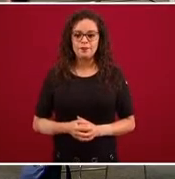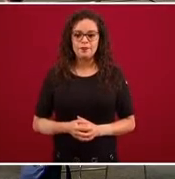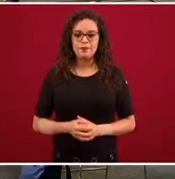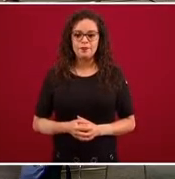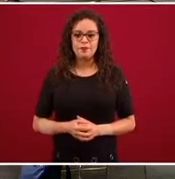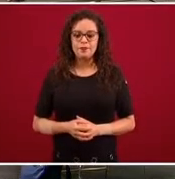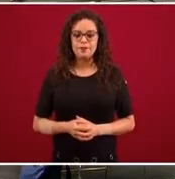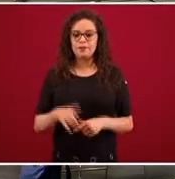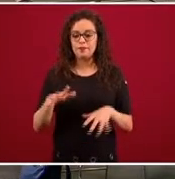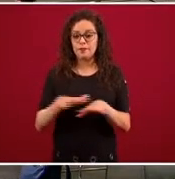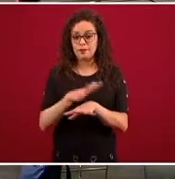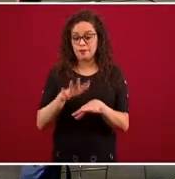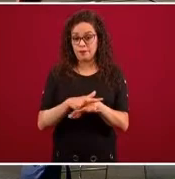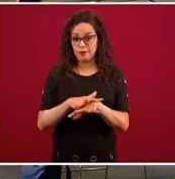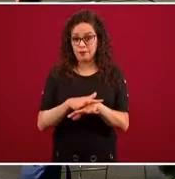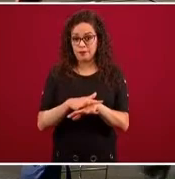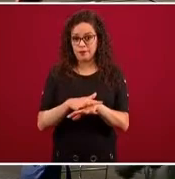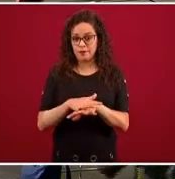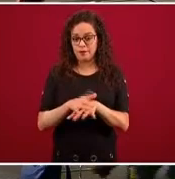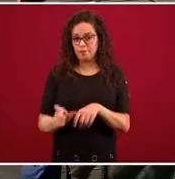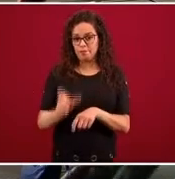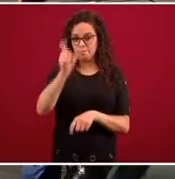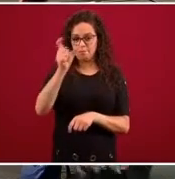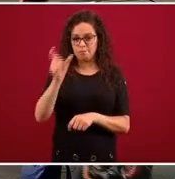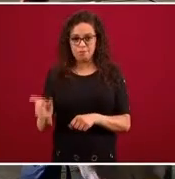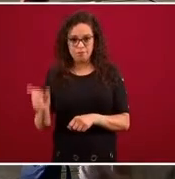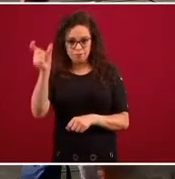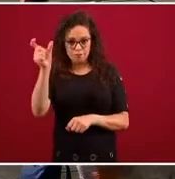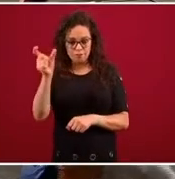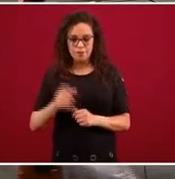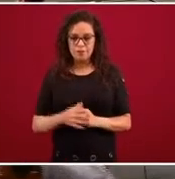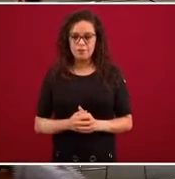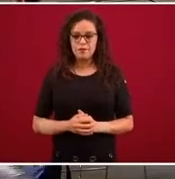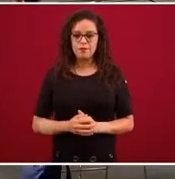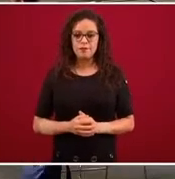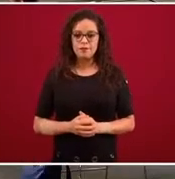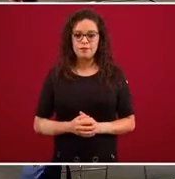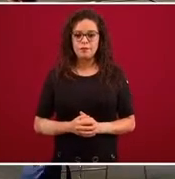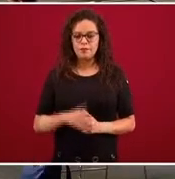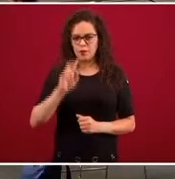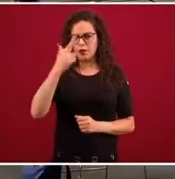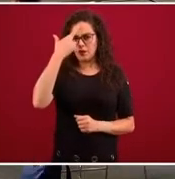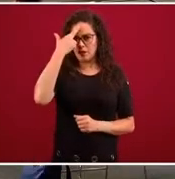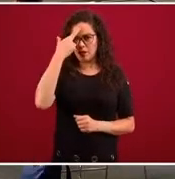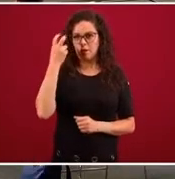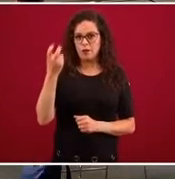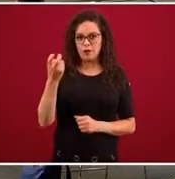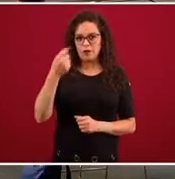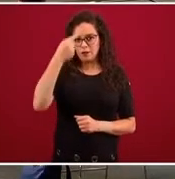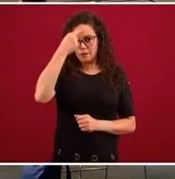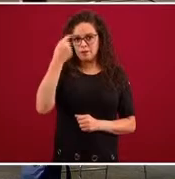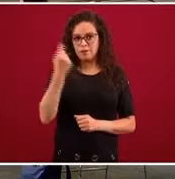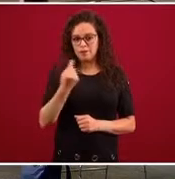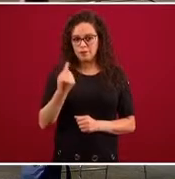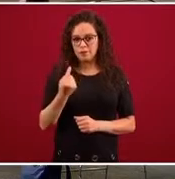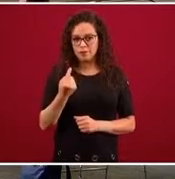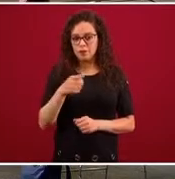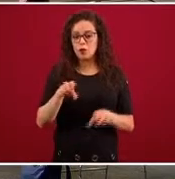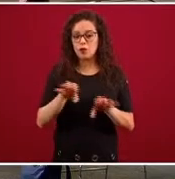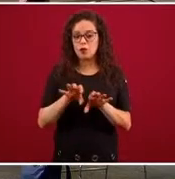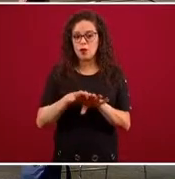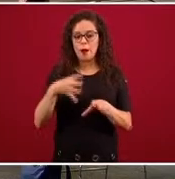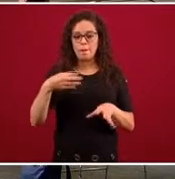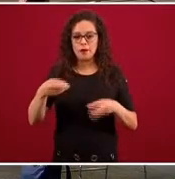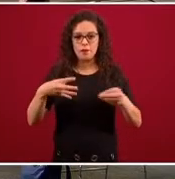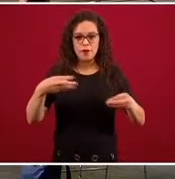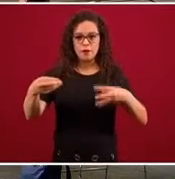esta be modificación showing del you a little bit of a gráfico. different Si recuerdan, graphic con este this gráfico time. estamos dando seguimiento a cómo We're se está going to show comportando you la how